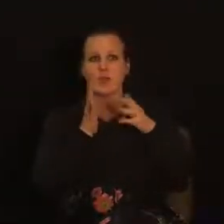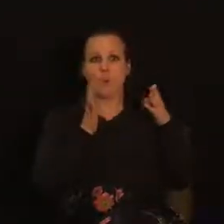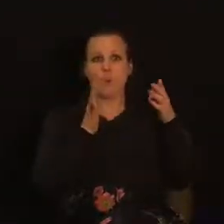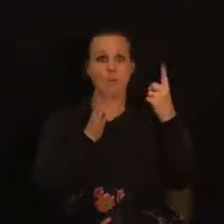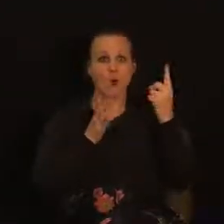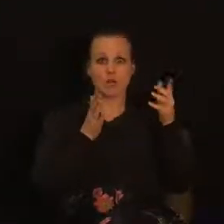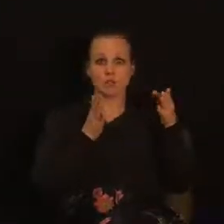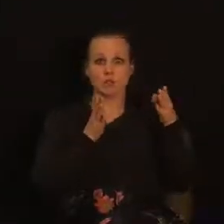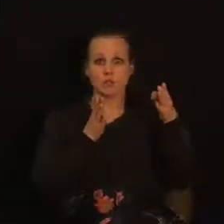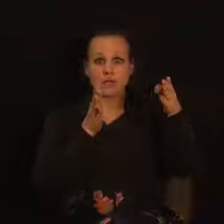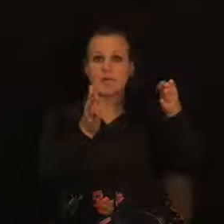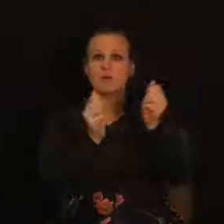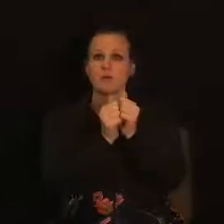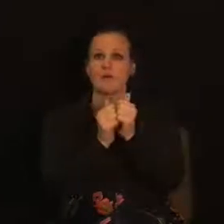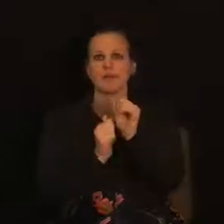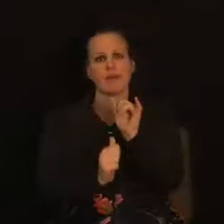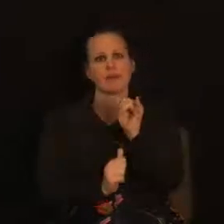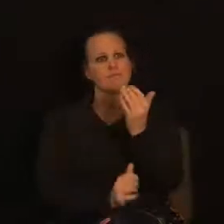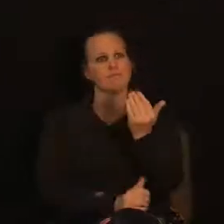least people,